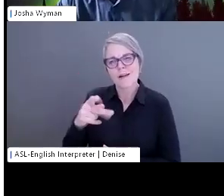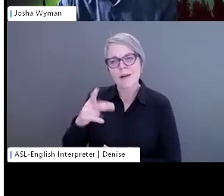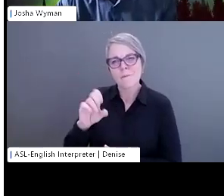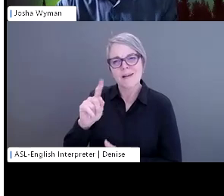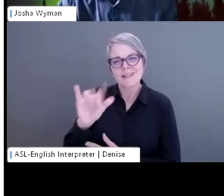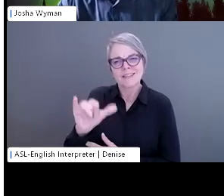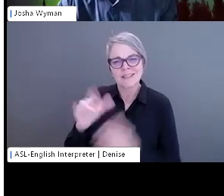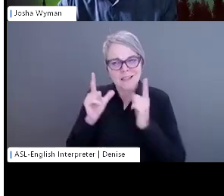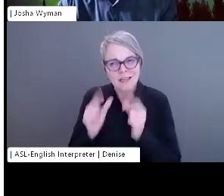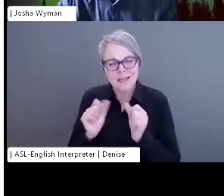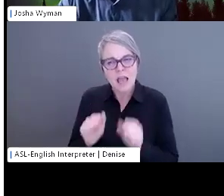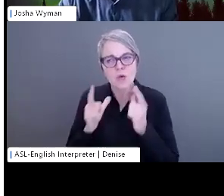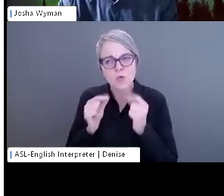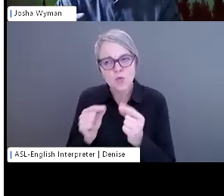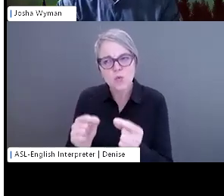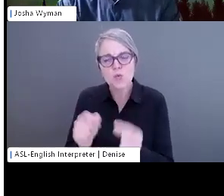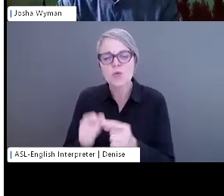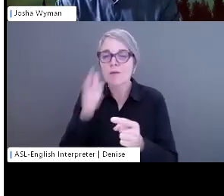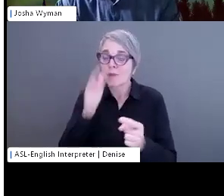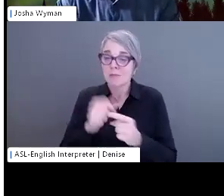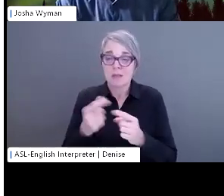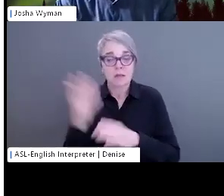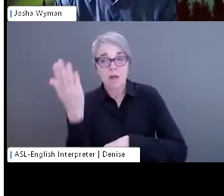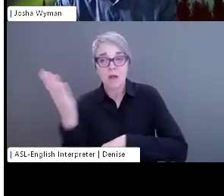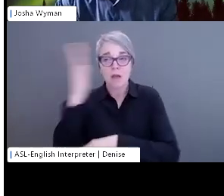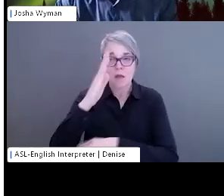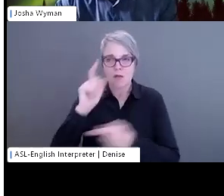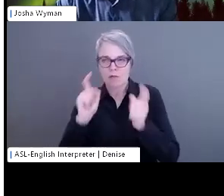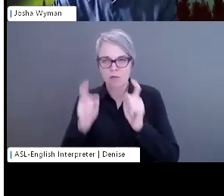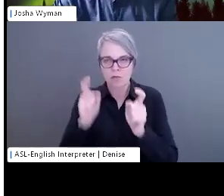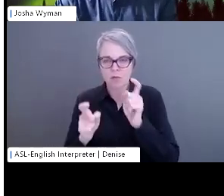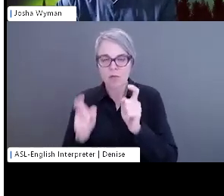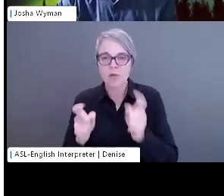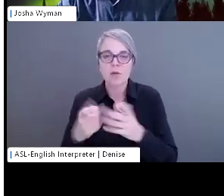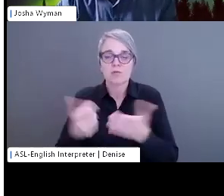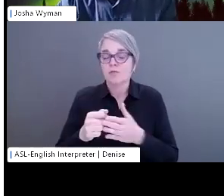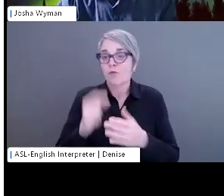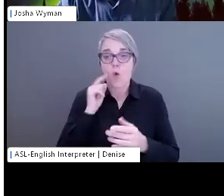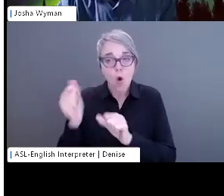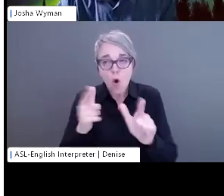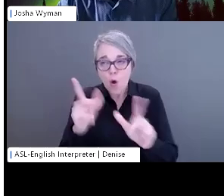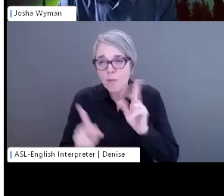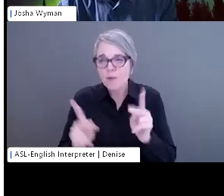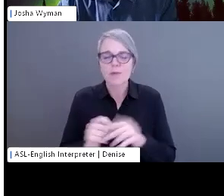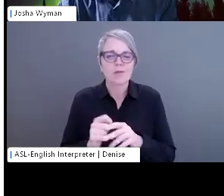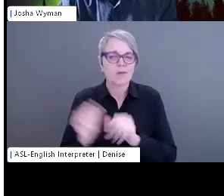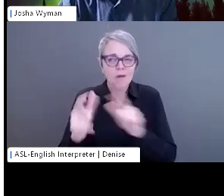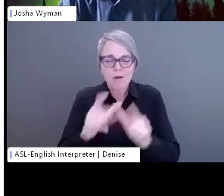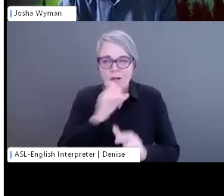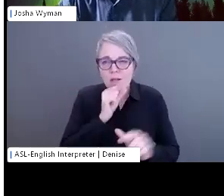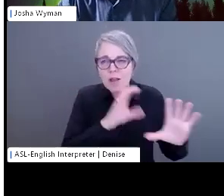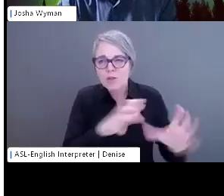among all people, all age groups, fatigue, stress, being in pain, being exposed to a